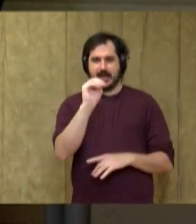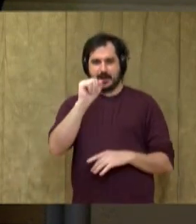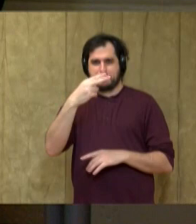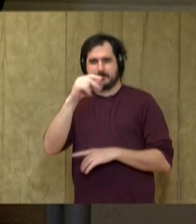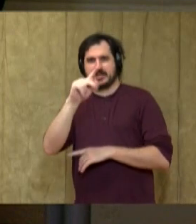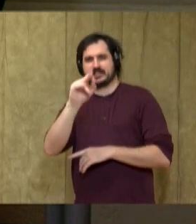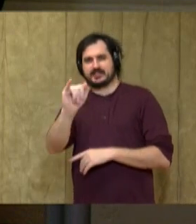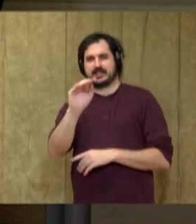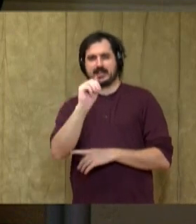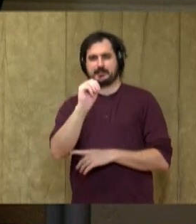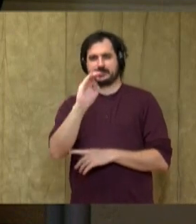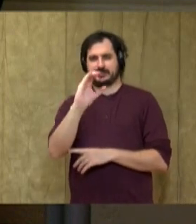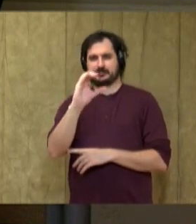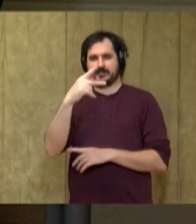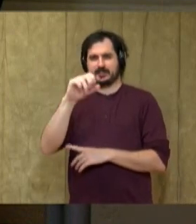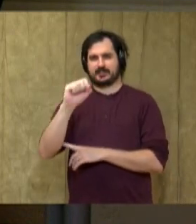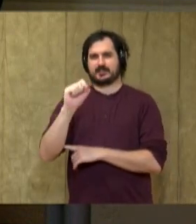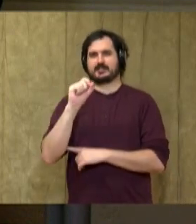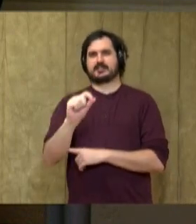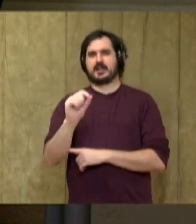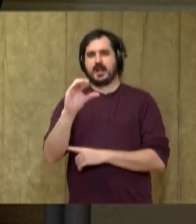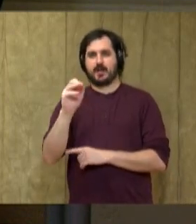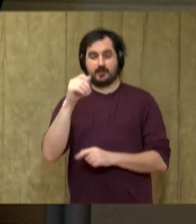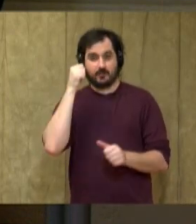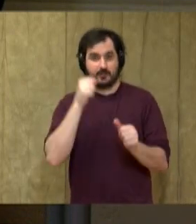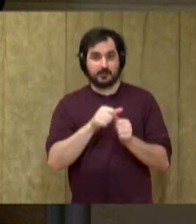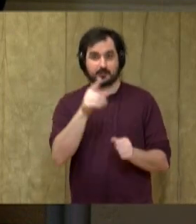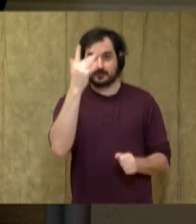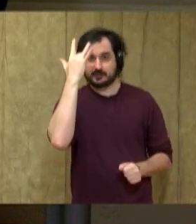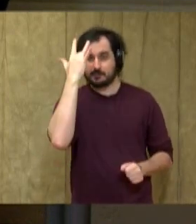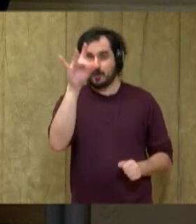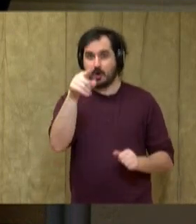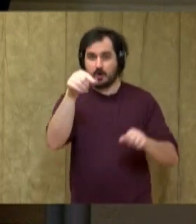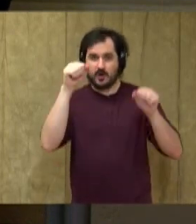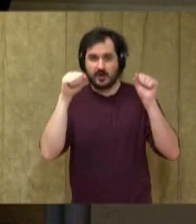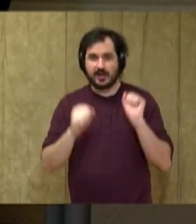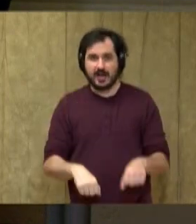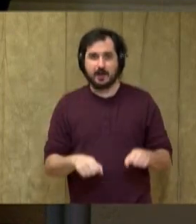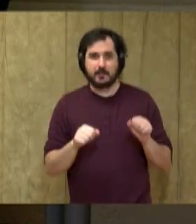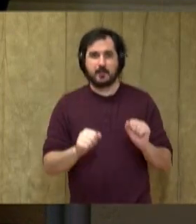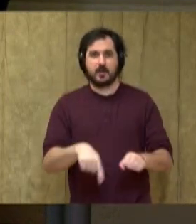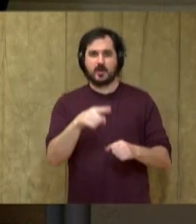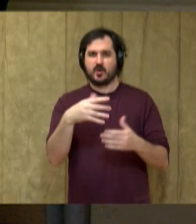kmatani@mcpss.com. And remember, you are smart, you are capable, and